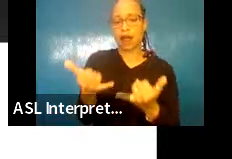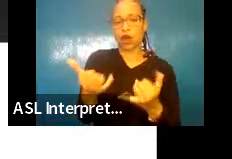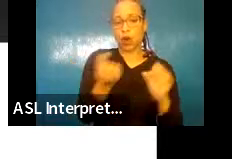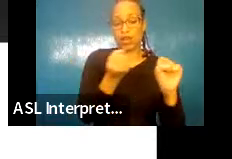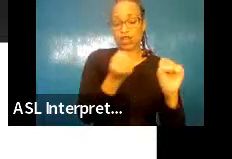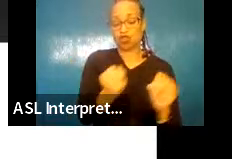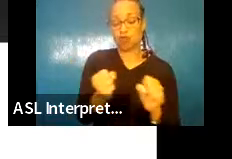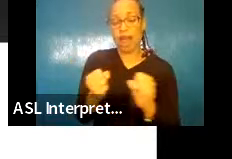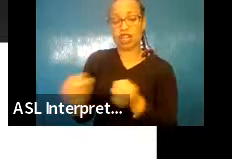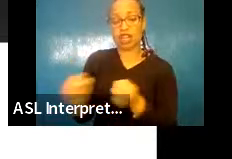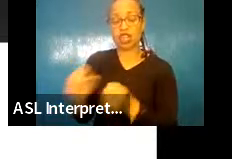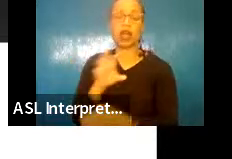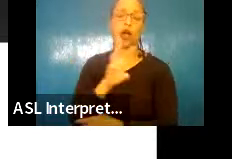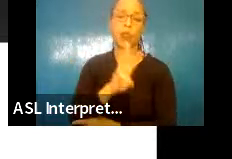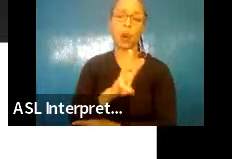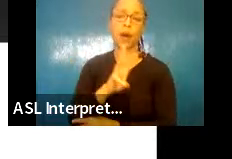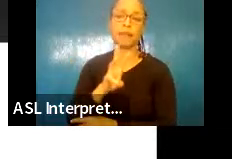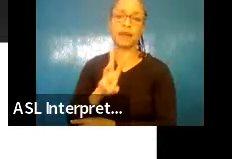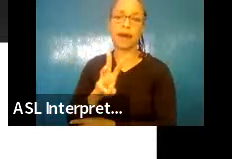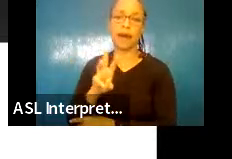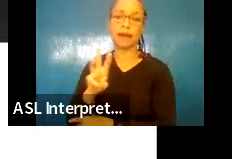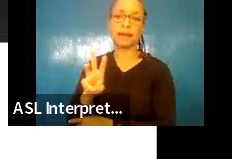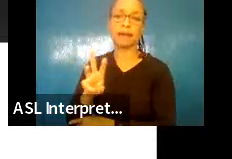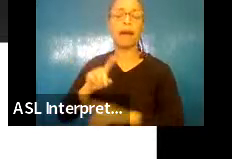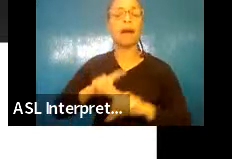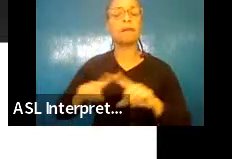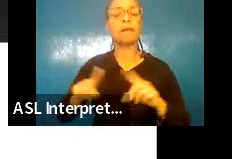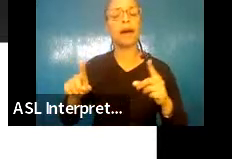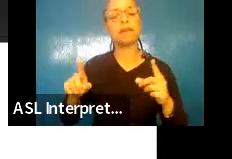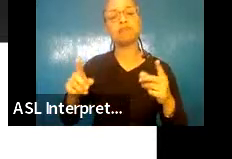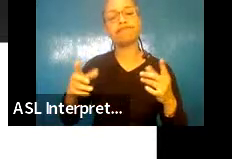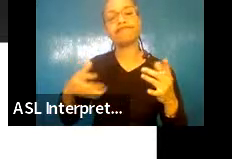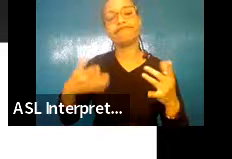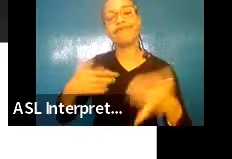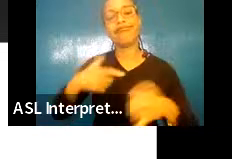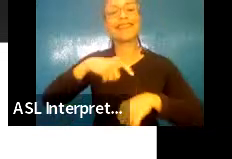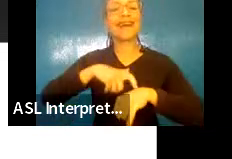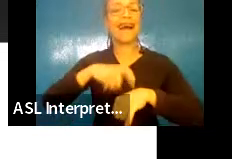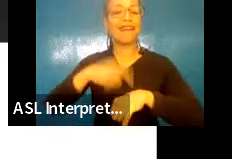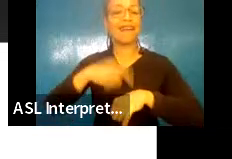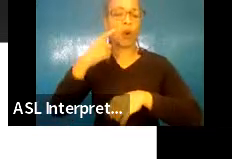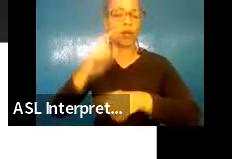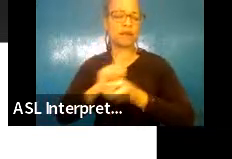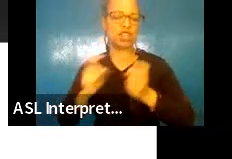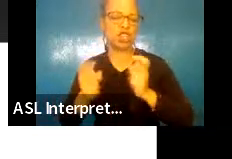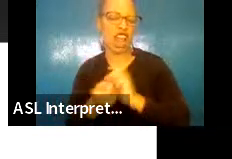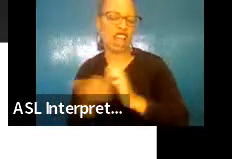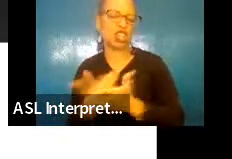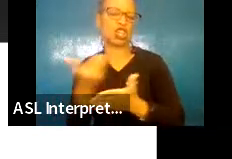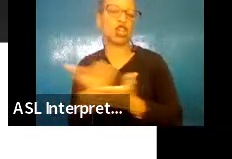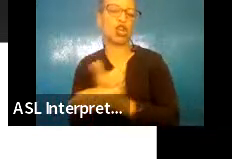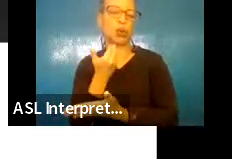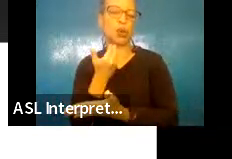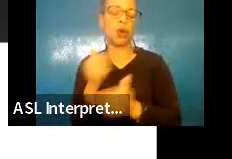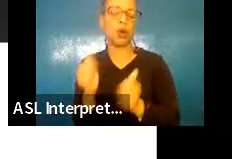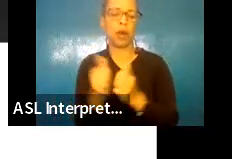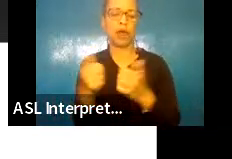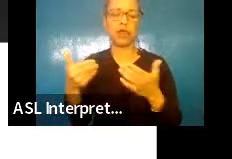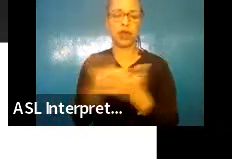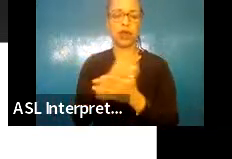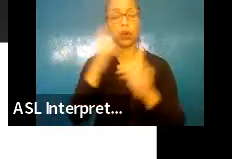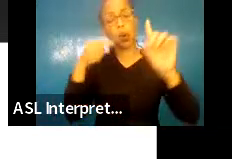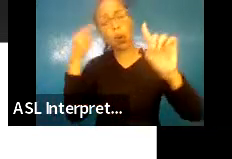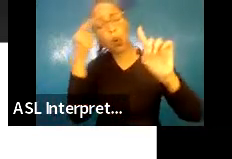on our website, but it's time for it to be refreshed with new goals,